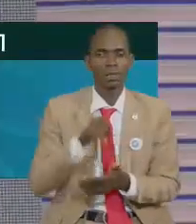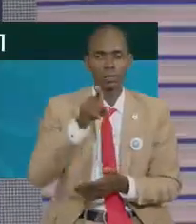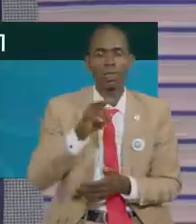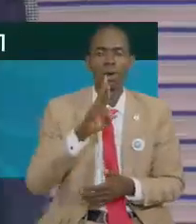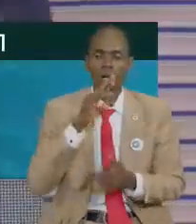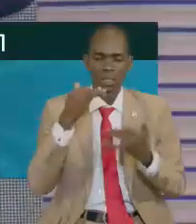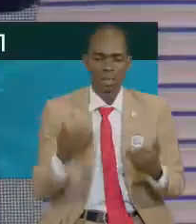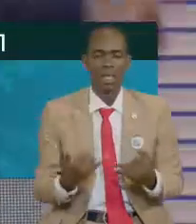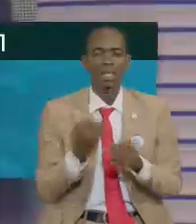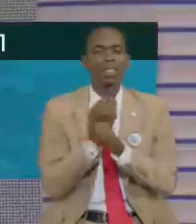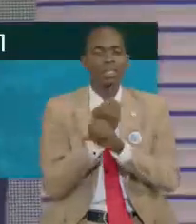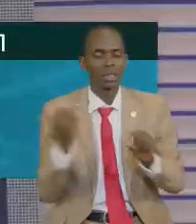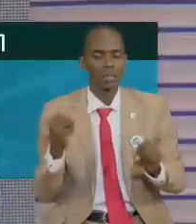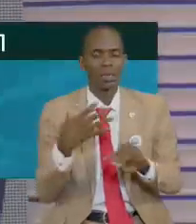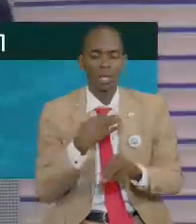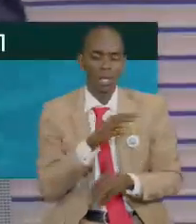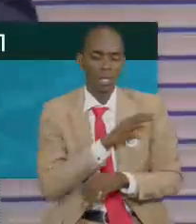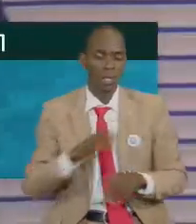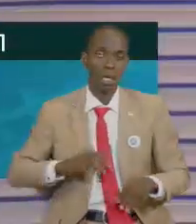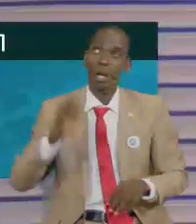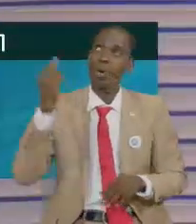Christ alone has saved you.